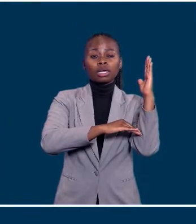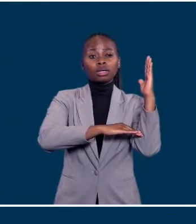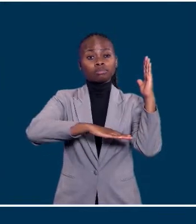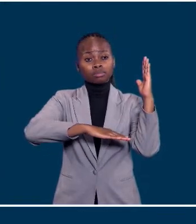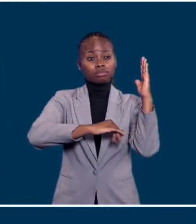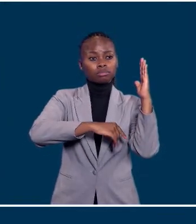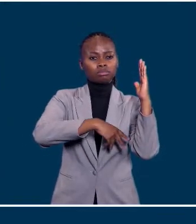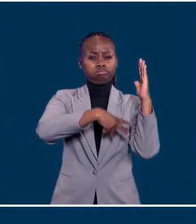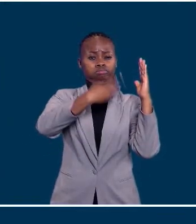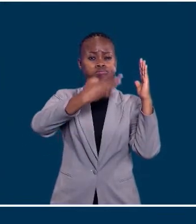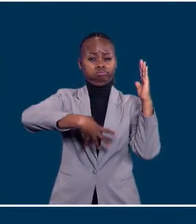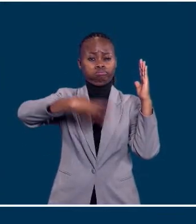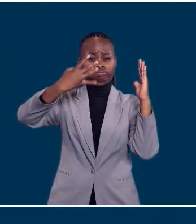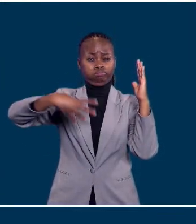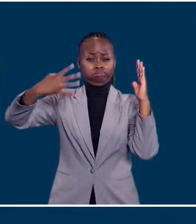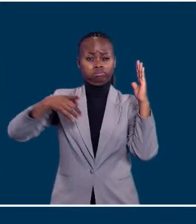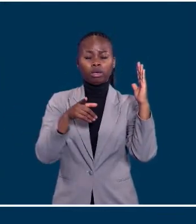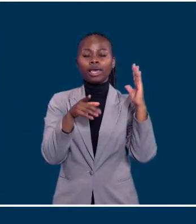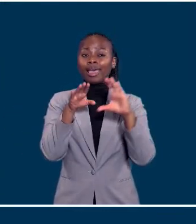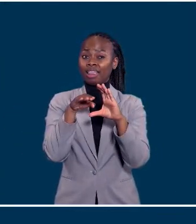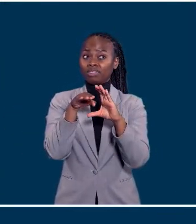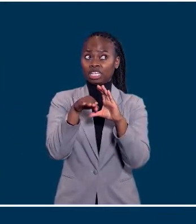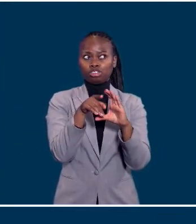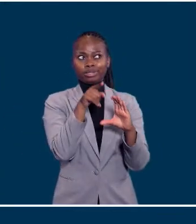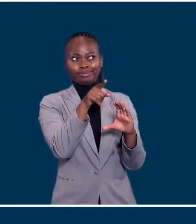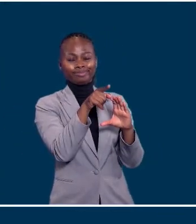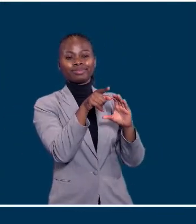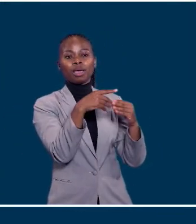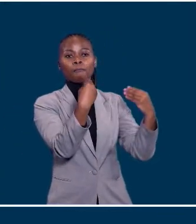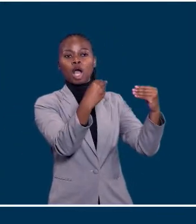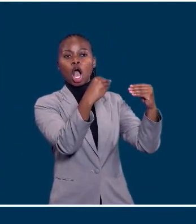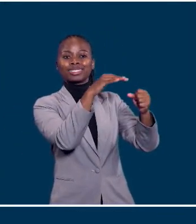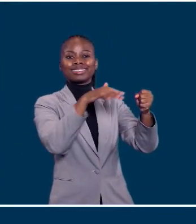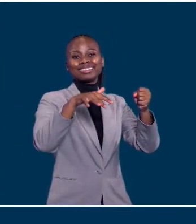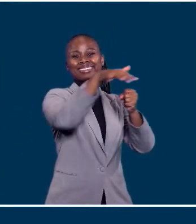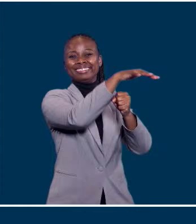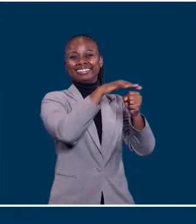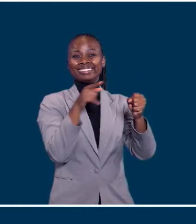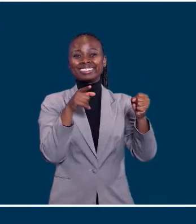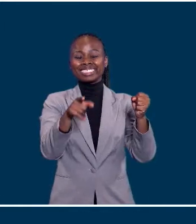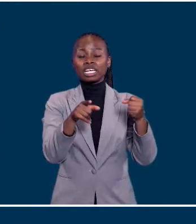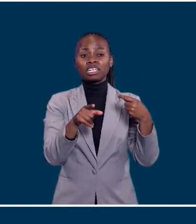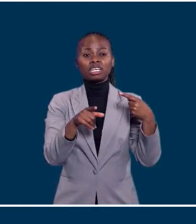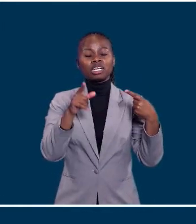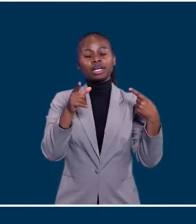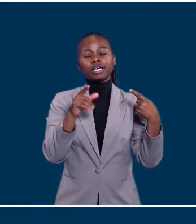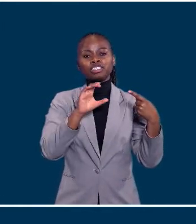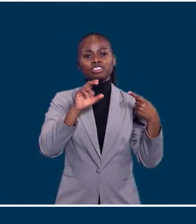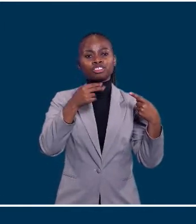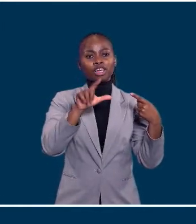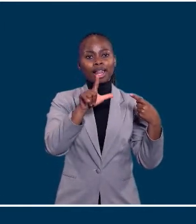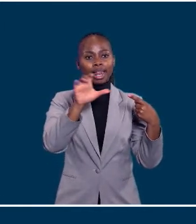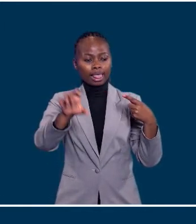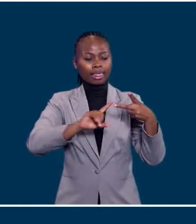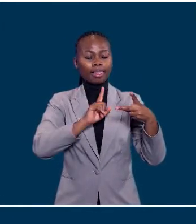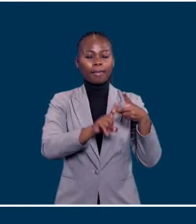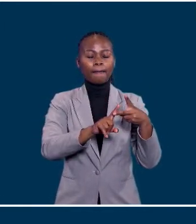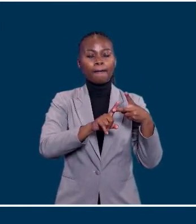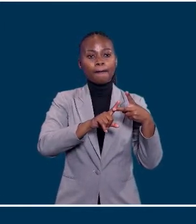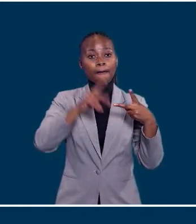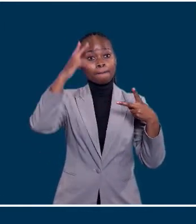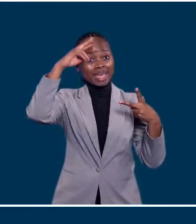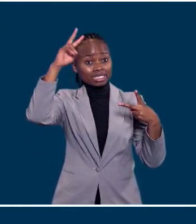of emerging markets. Here I'm showing you Chile, Mexico, Poland, Brazil, Colombia,